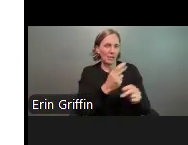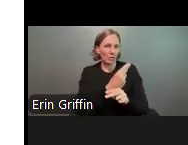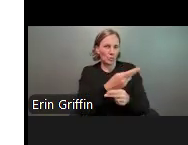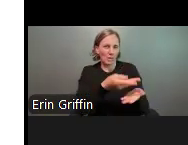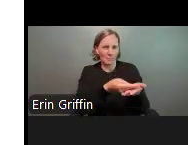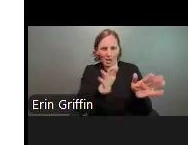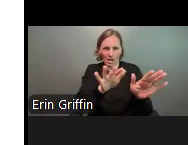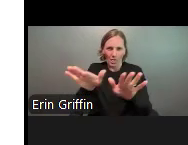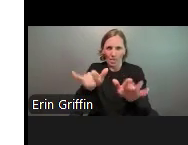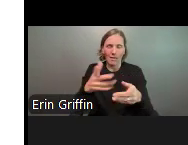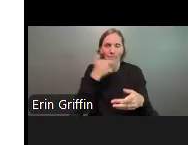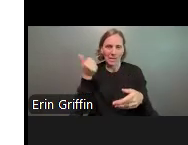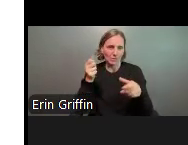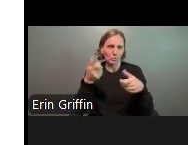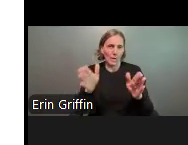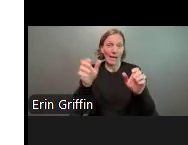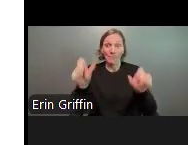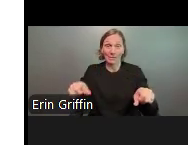Our next slide, please.